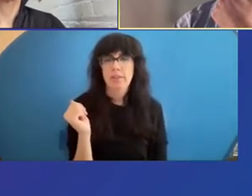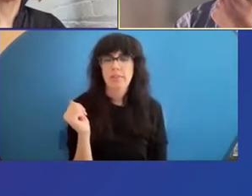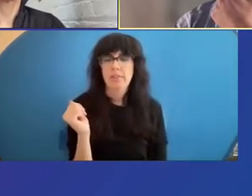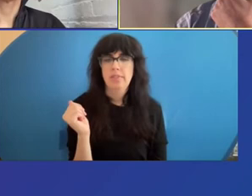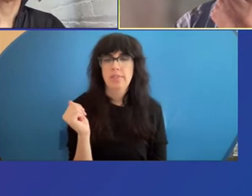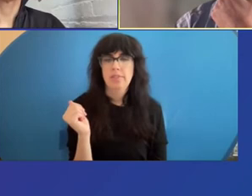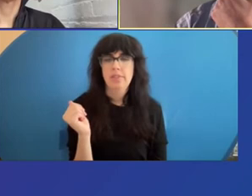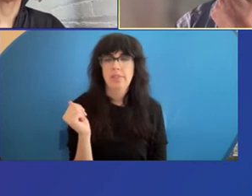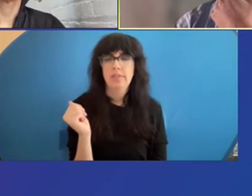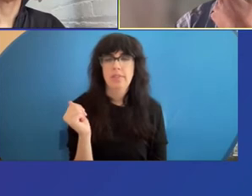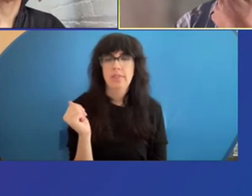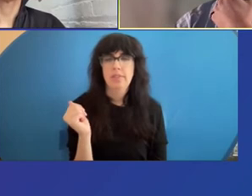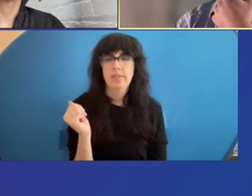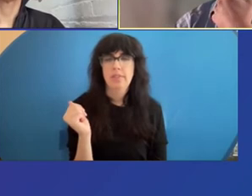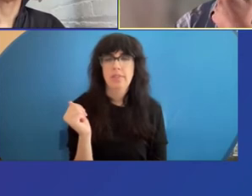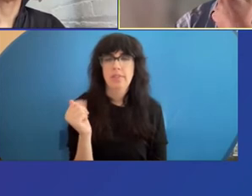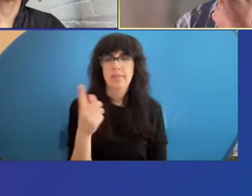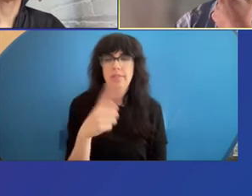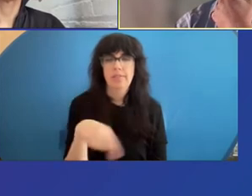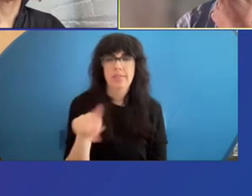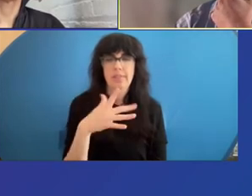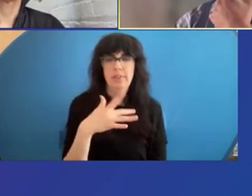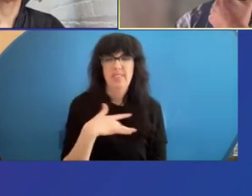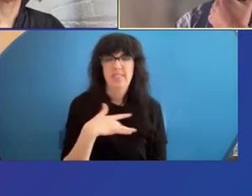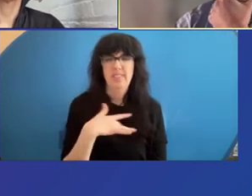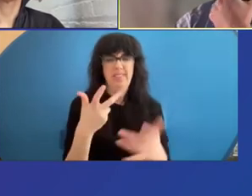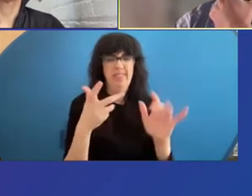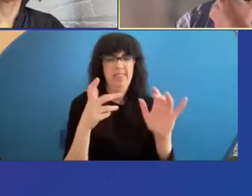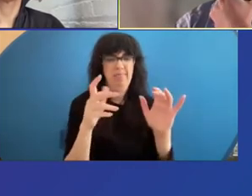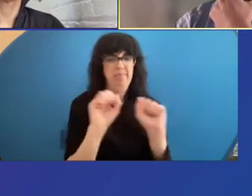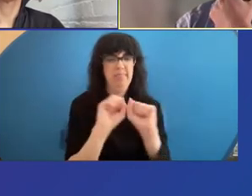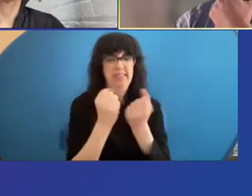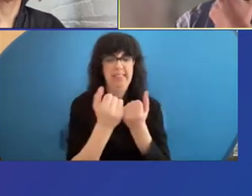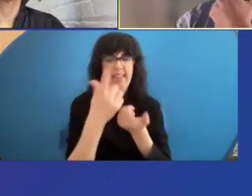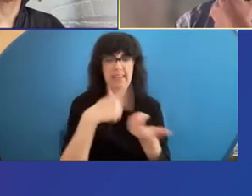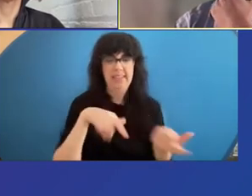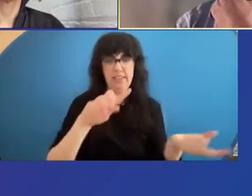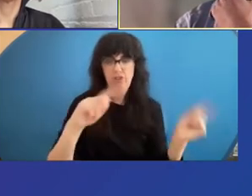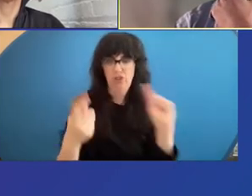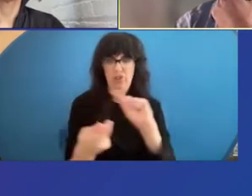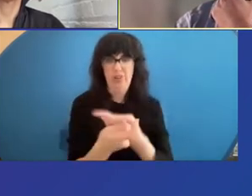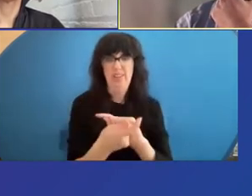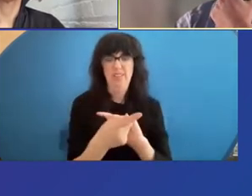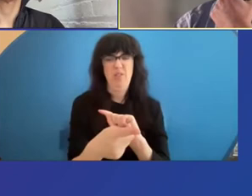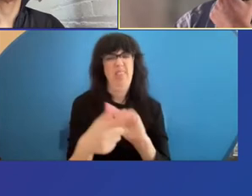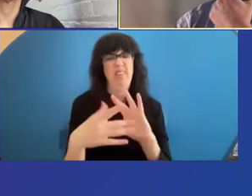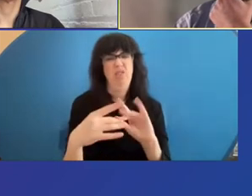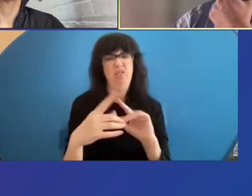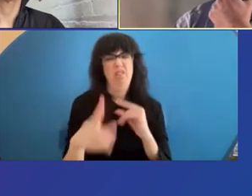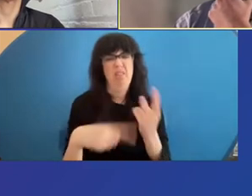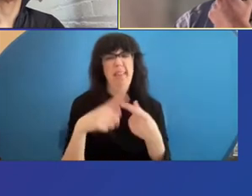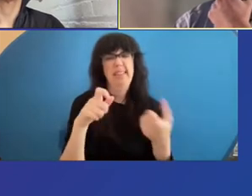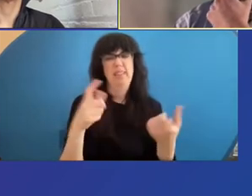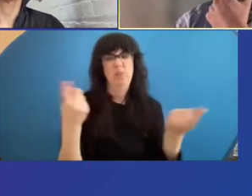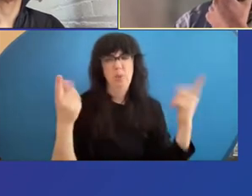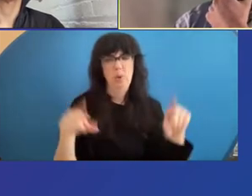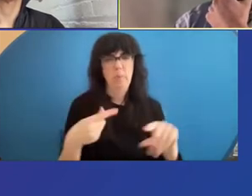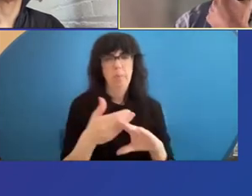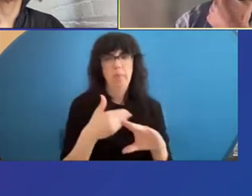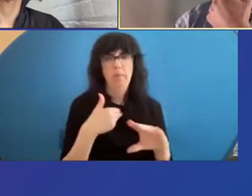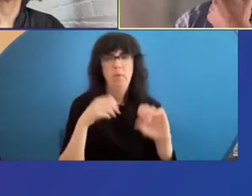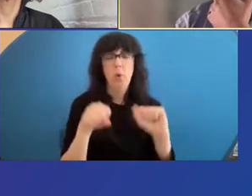there's a societal transformation that this speaks to that needs to happen before we can be healed,